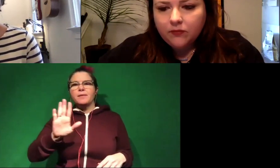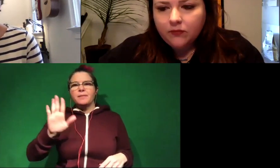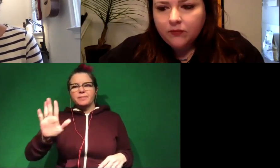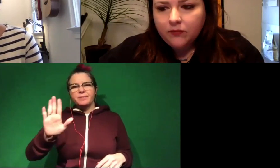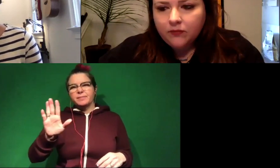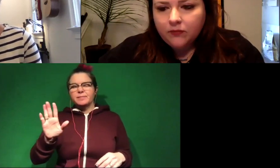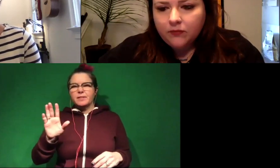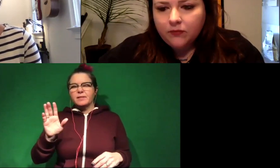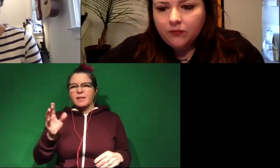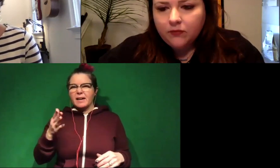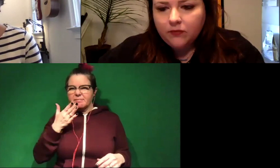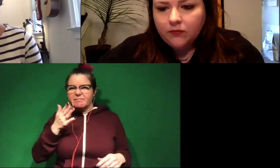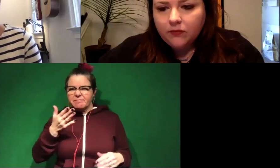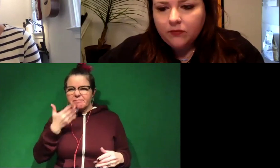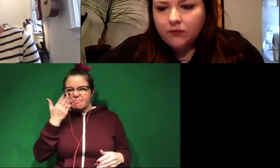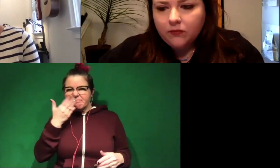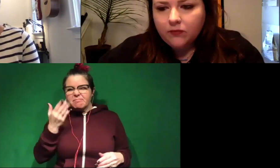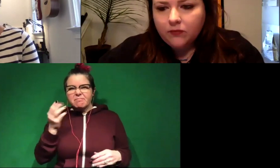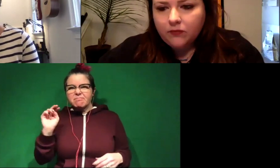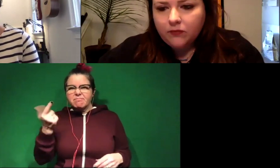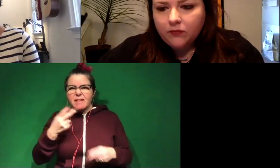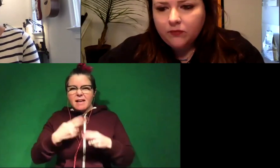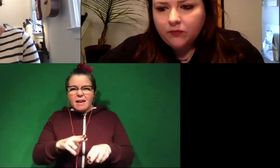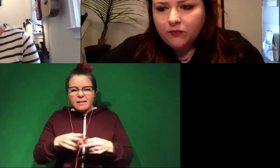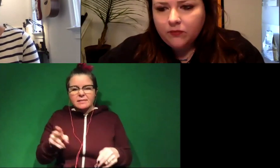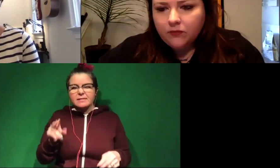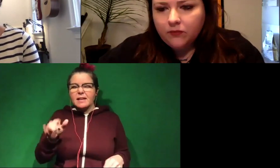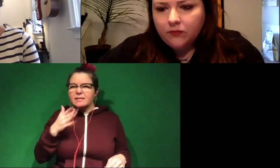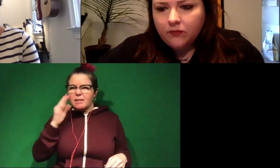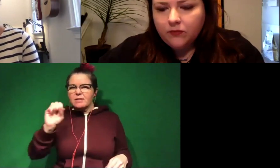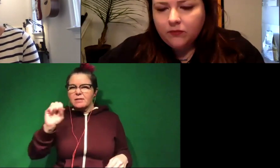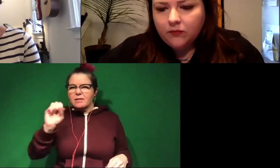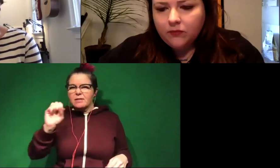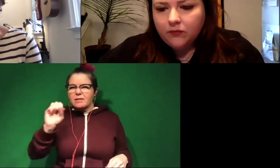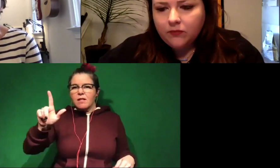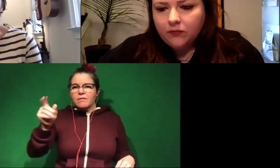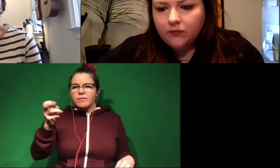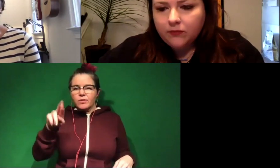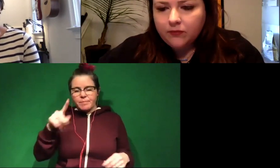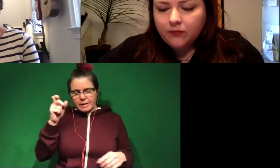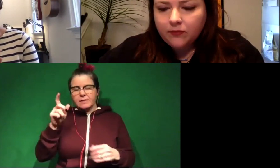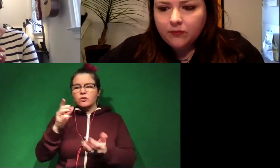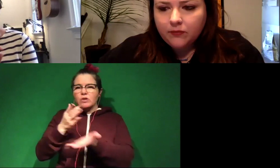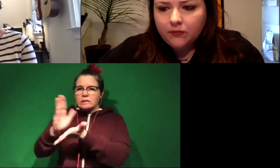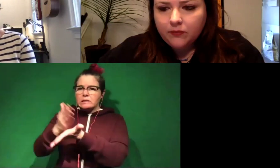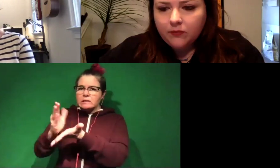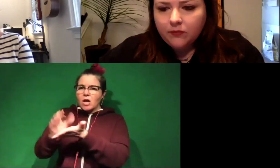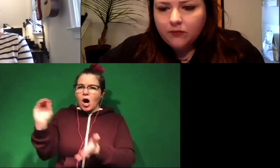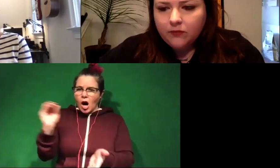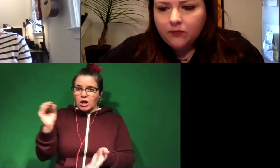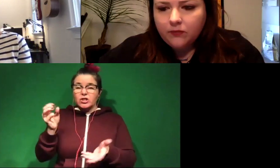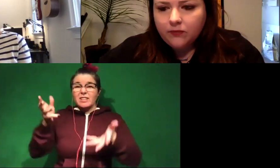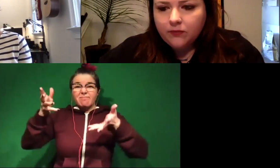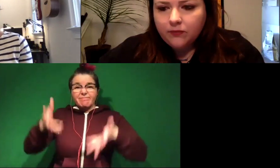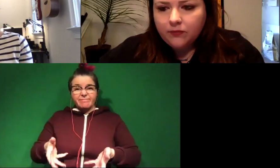that rotten egg smell. The reason why poop smells so bad is because bacteria are just doing everything they can to get rid of oxygen, and a lot of those waste